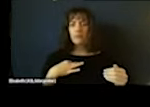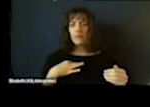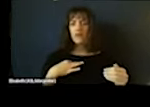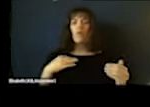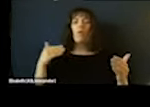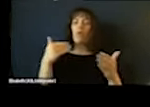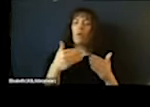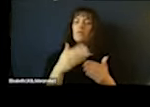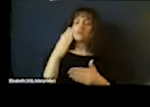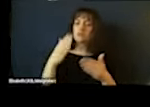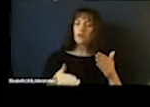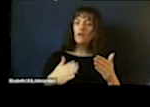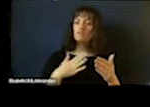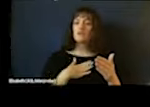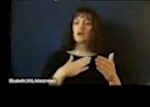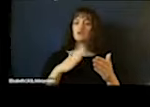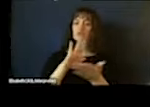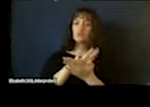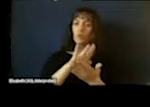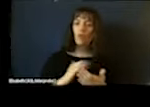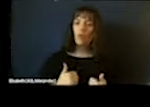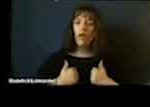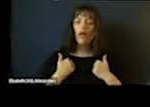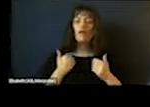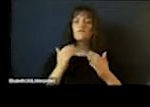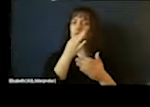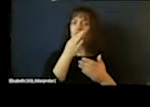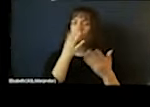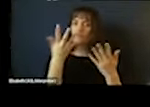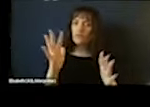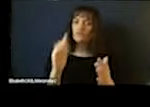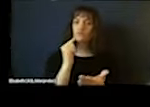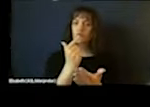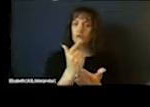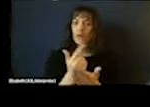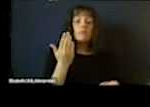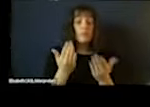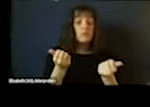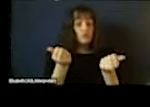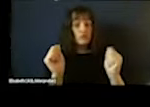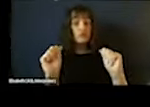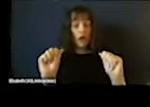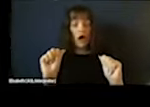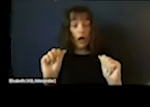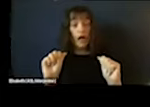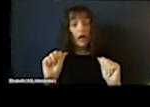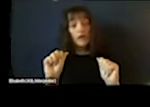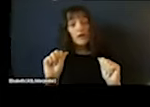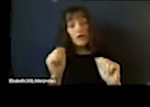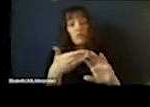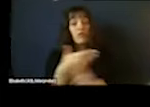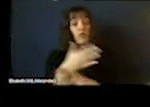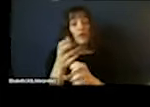school life. Maybe I can challenge one thing. Maybe I can try one thing before getting my job, before having my